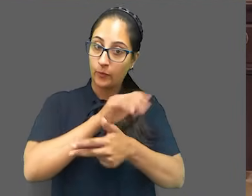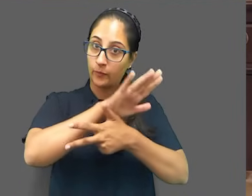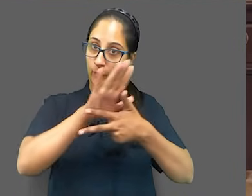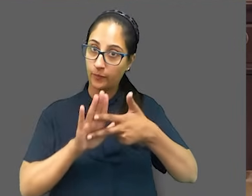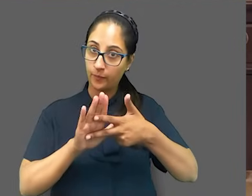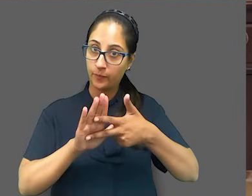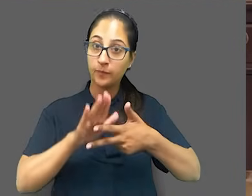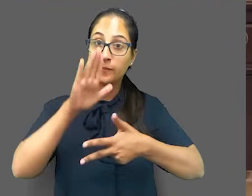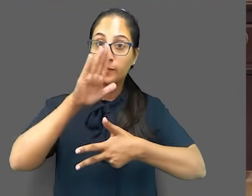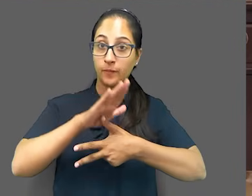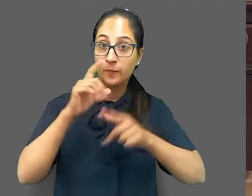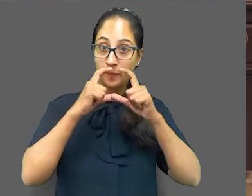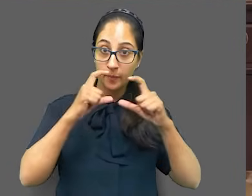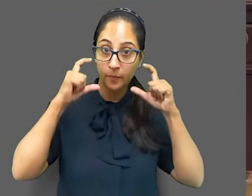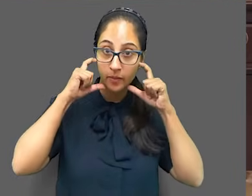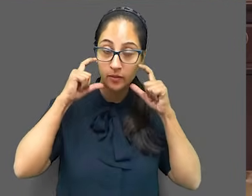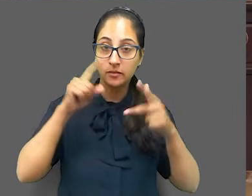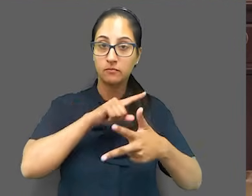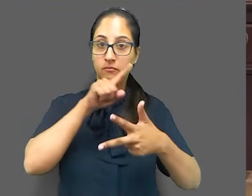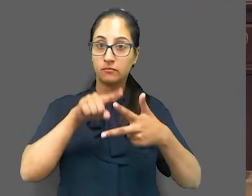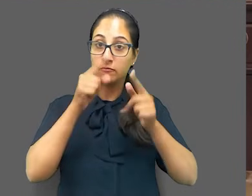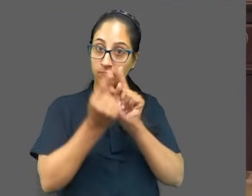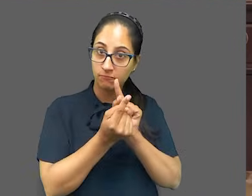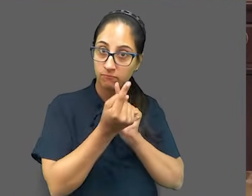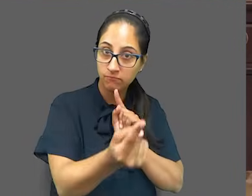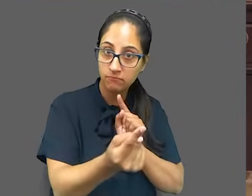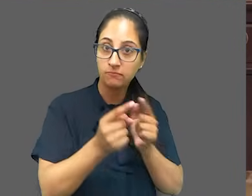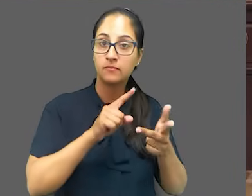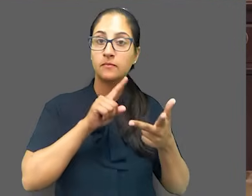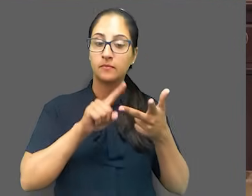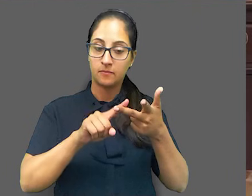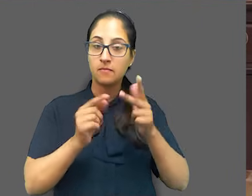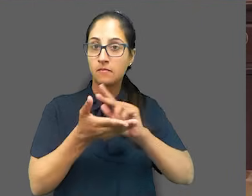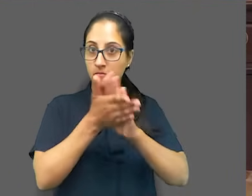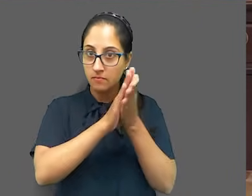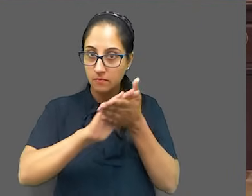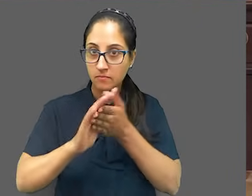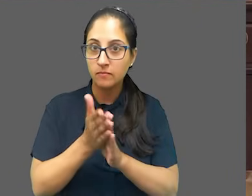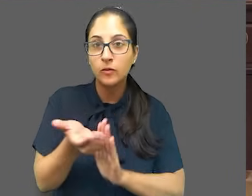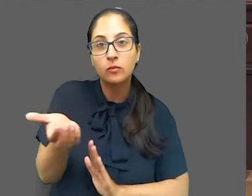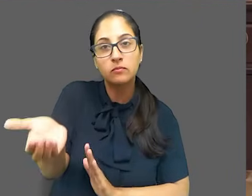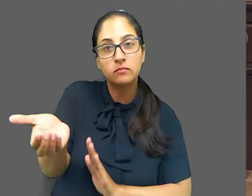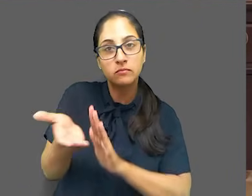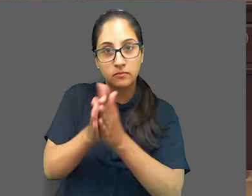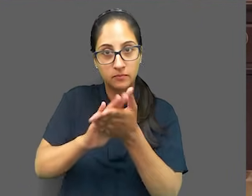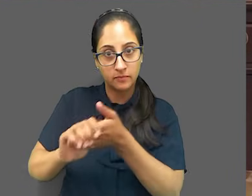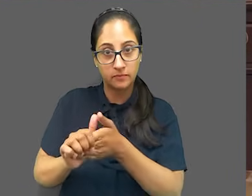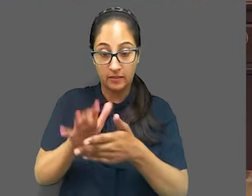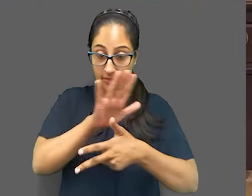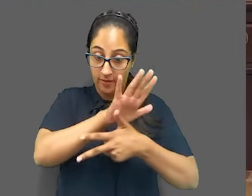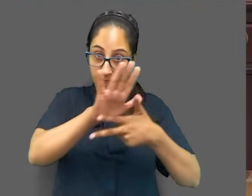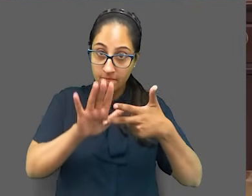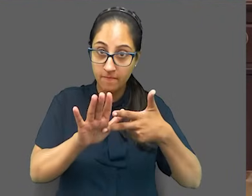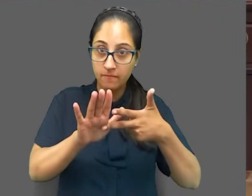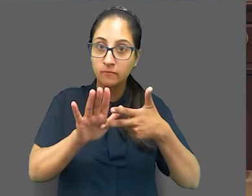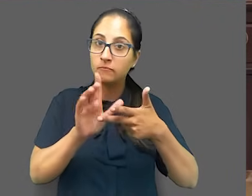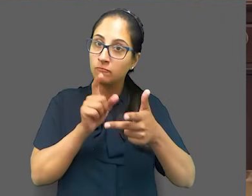all times, 2-meter distancing and hand sanitization is needed to ensure Jamaat's